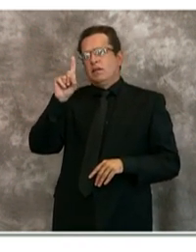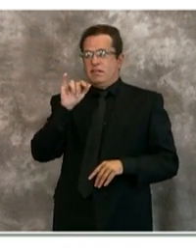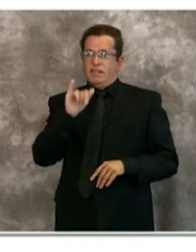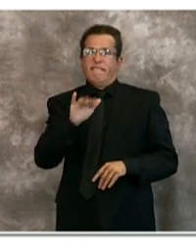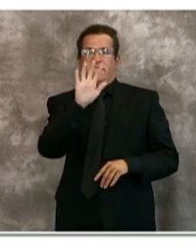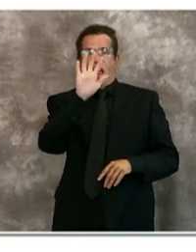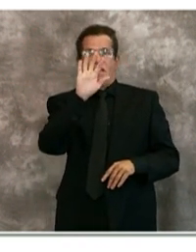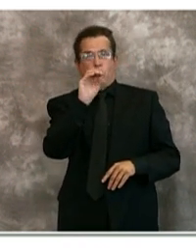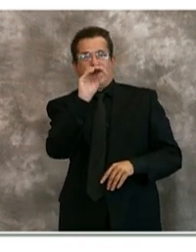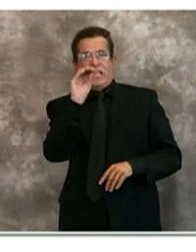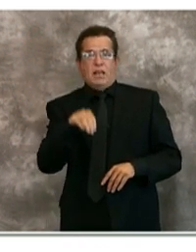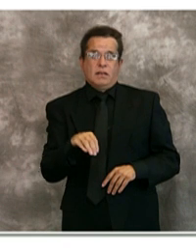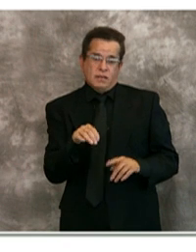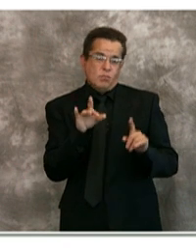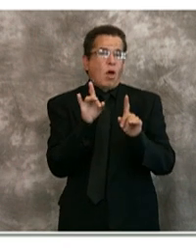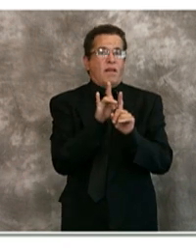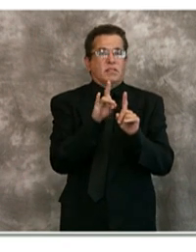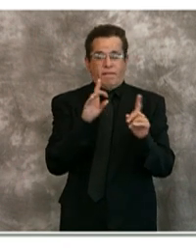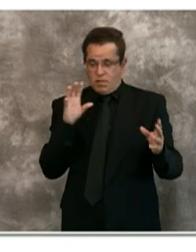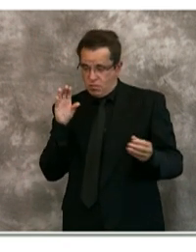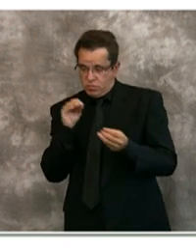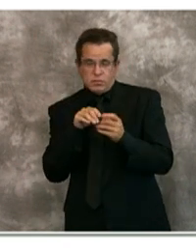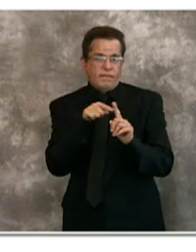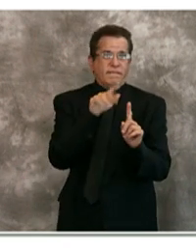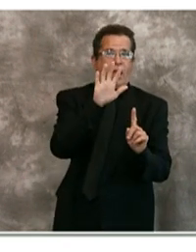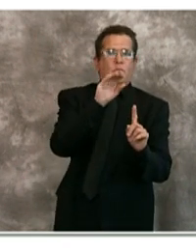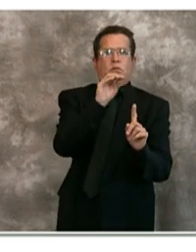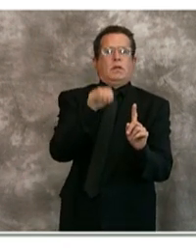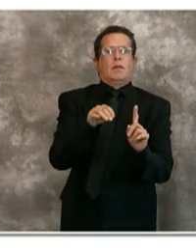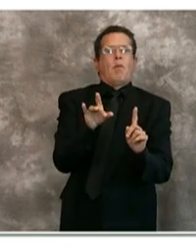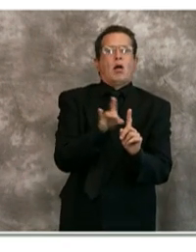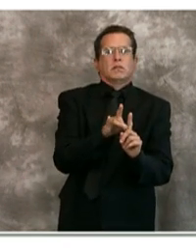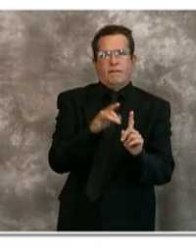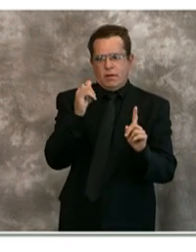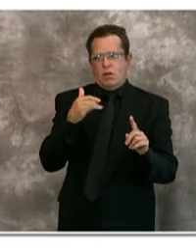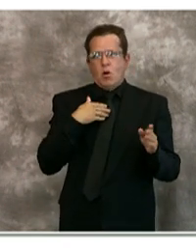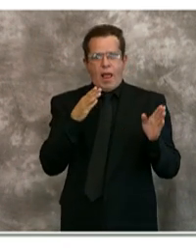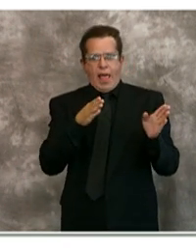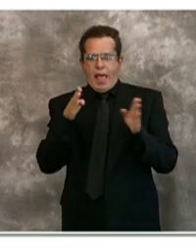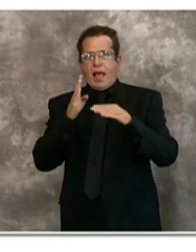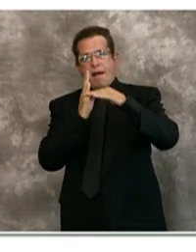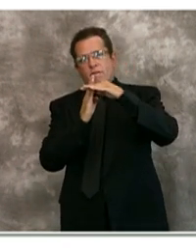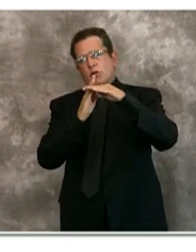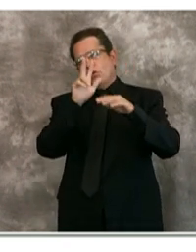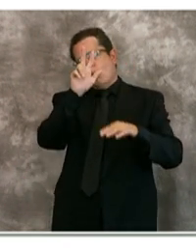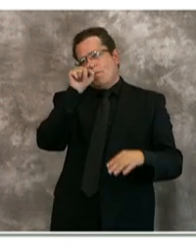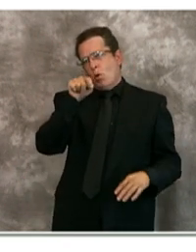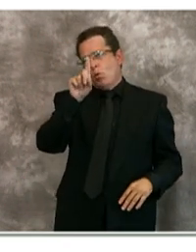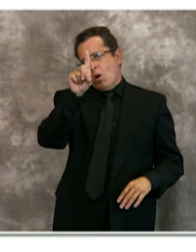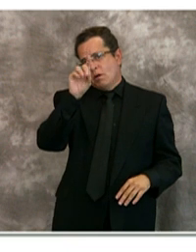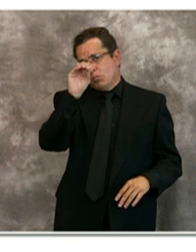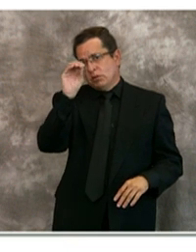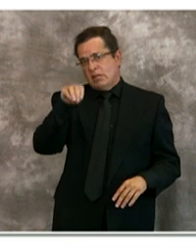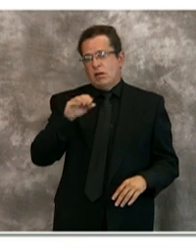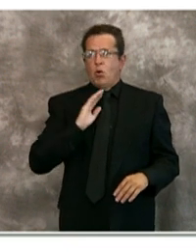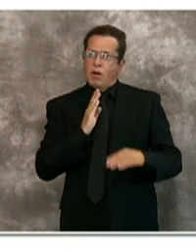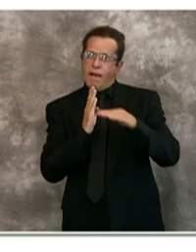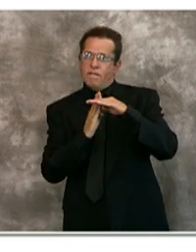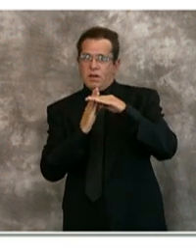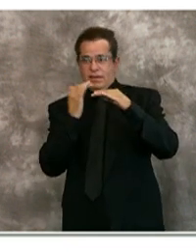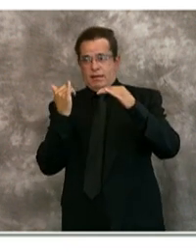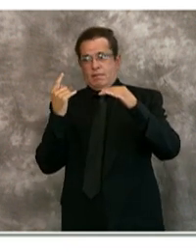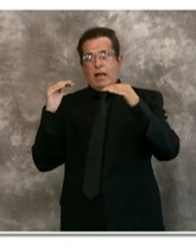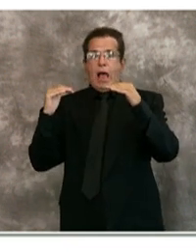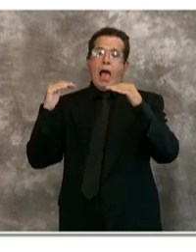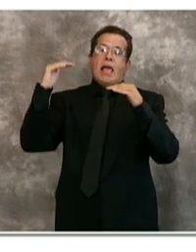5% percentage of positive. Our rolling 14-day average is 3.1%, so we are over that.